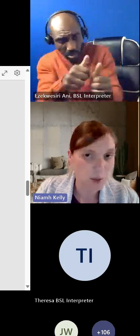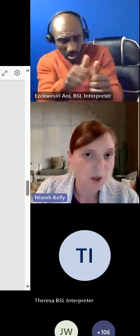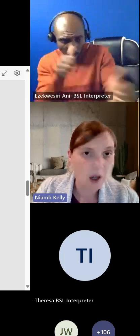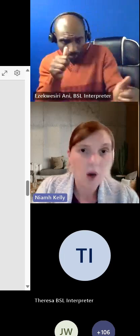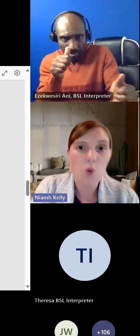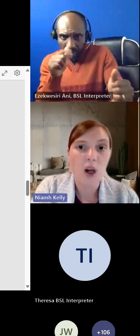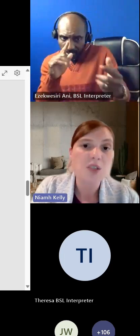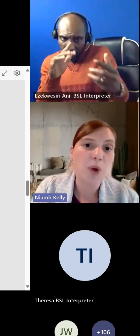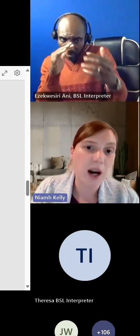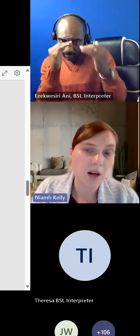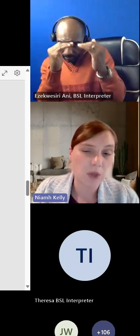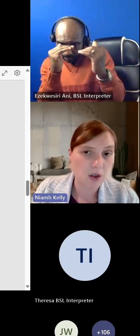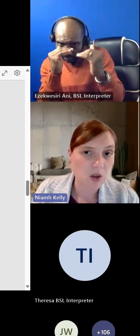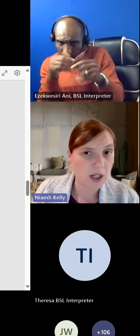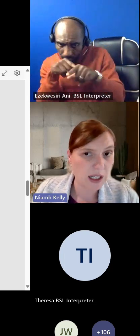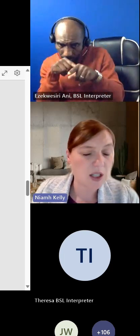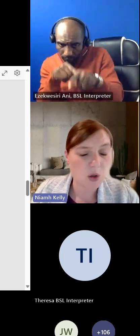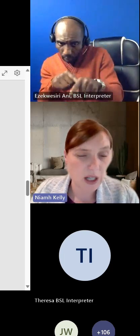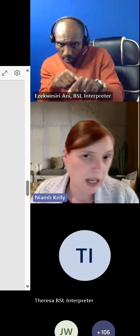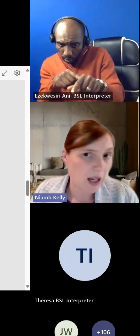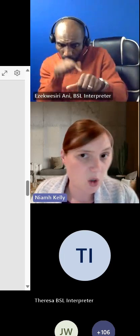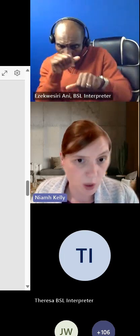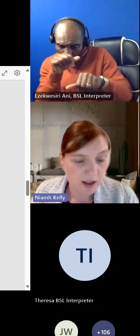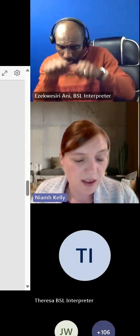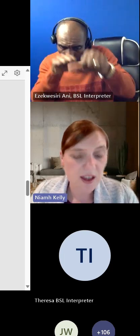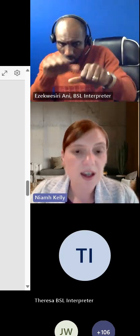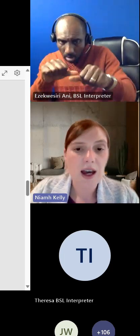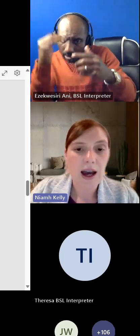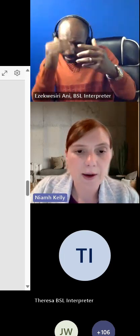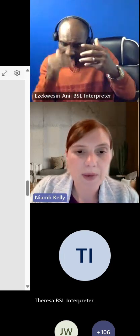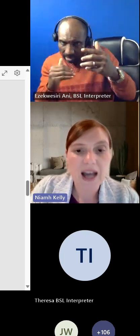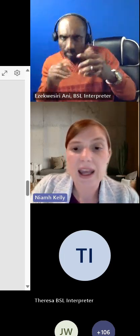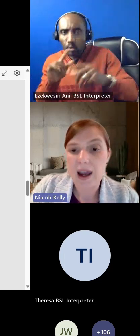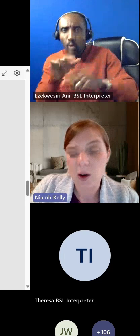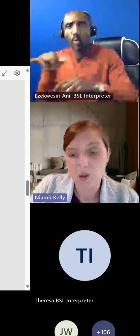these steps, what departments do I need to engage